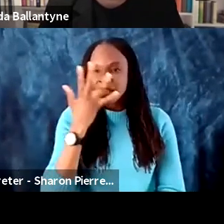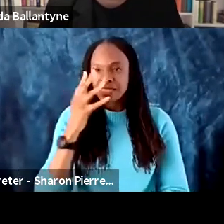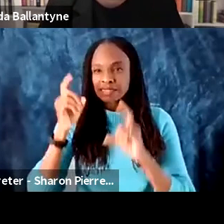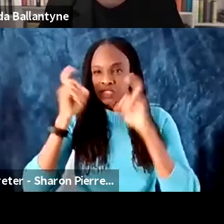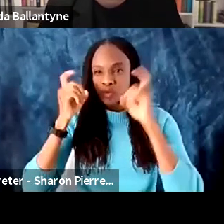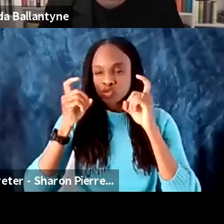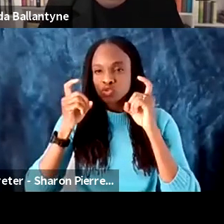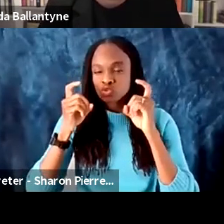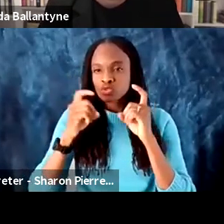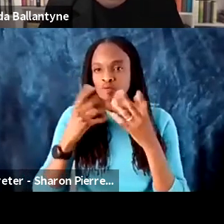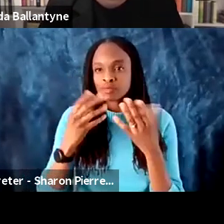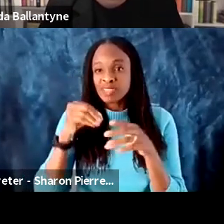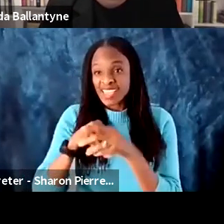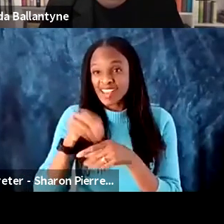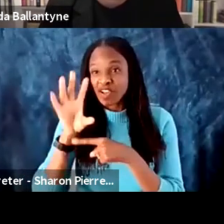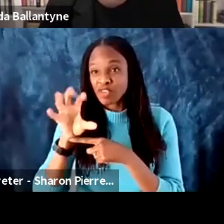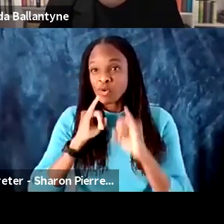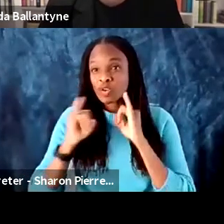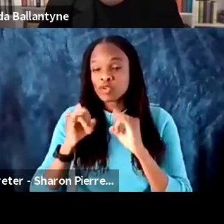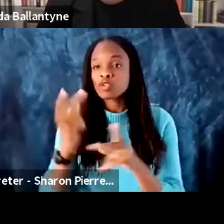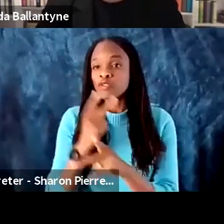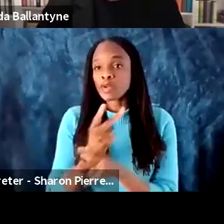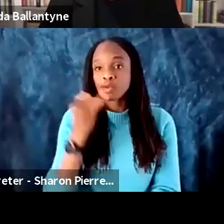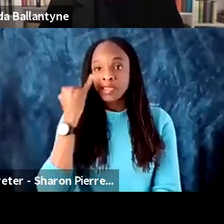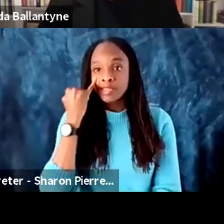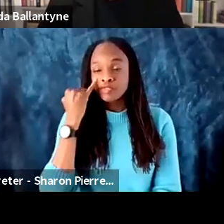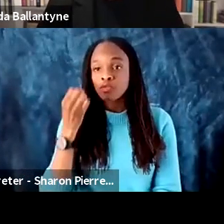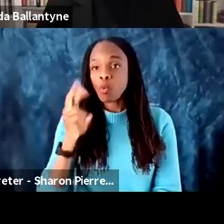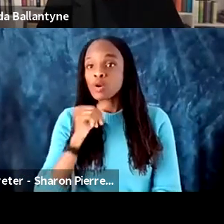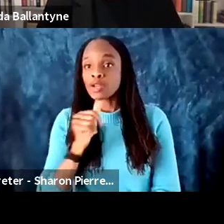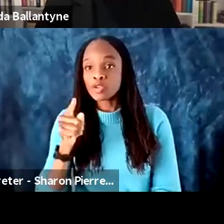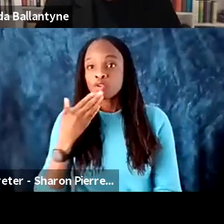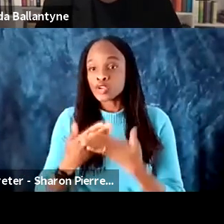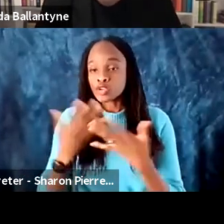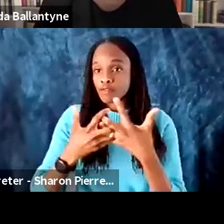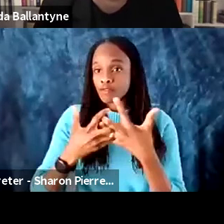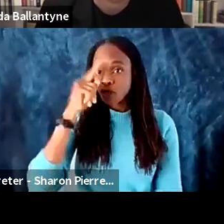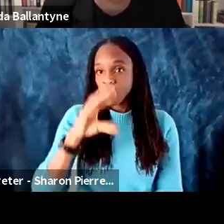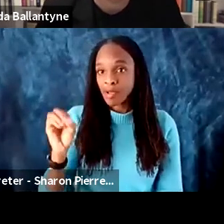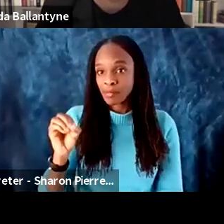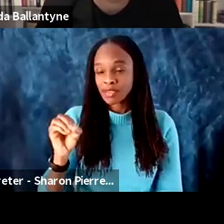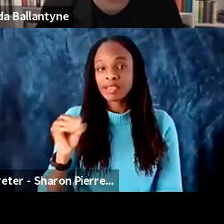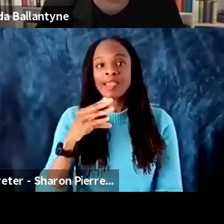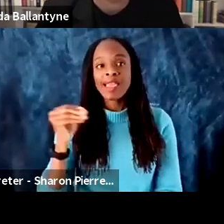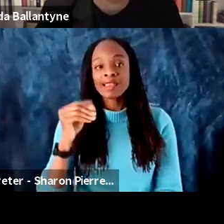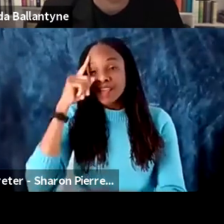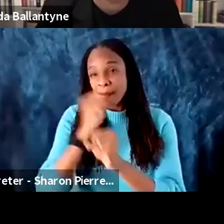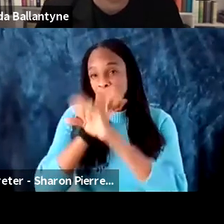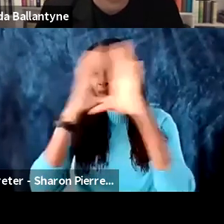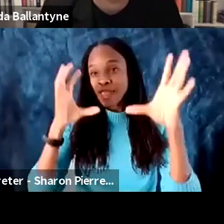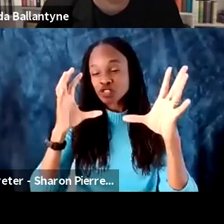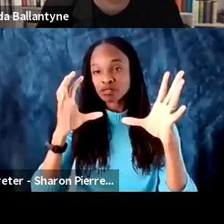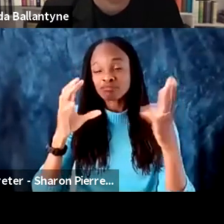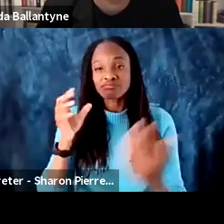in a video interview, in order to figure out whether or not you'd be a good fit for a company. And imagine, as